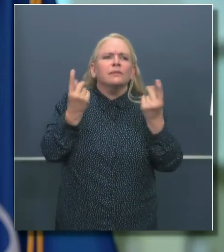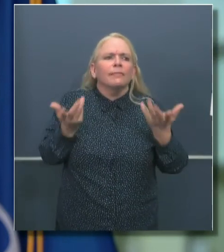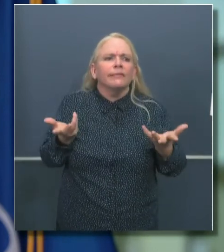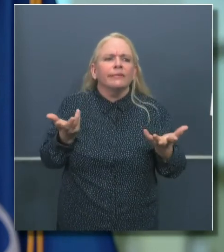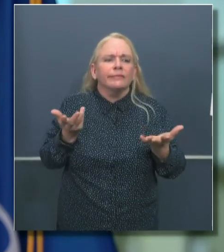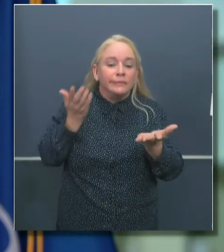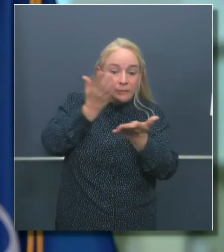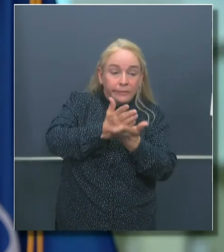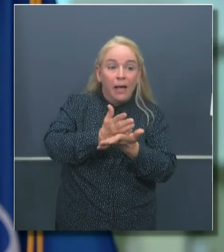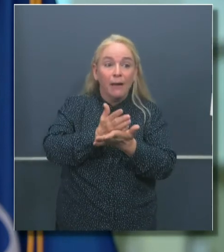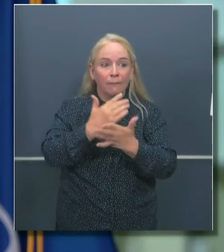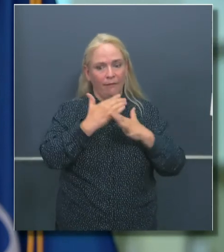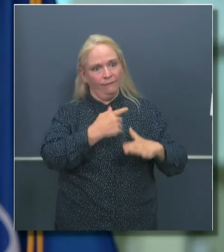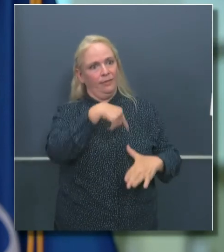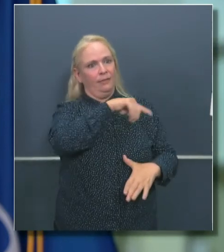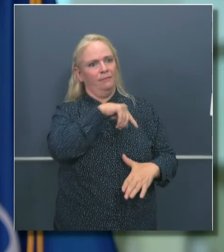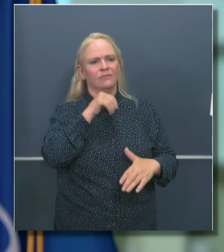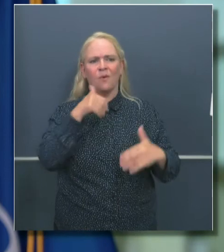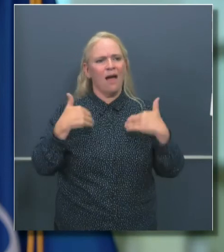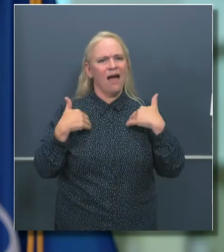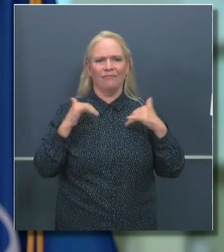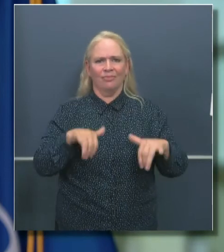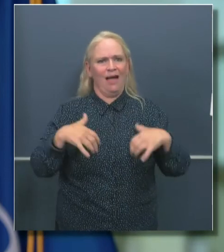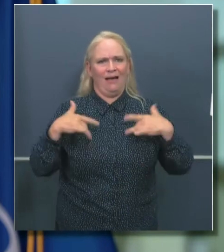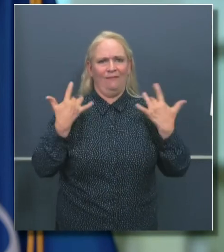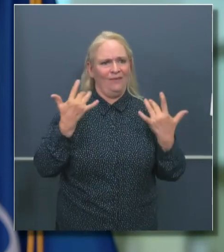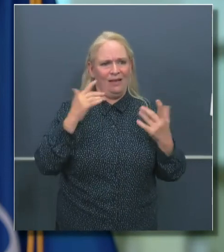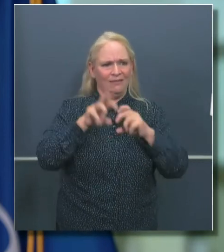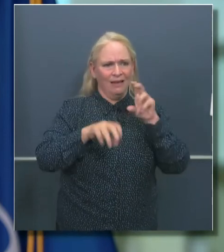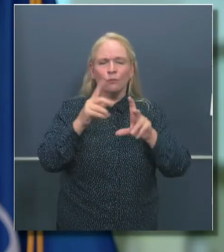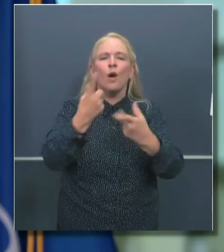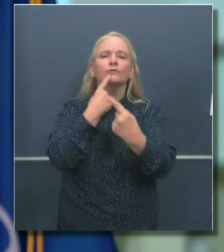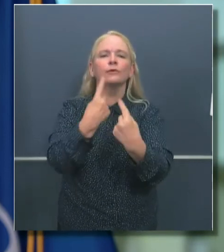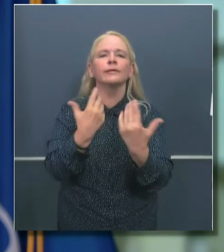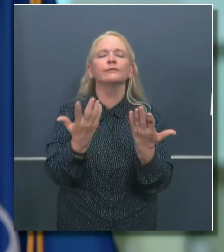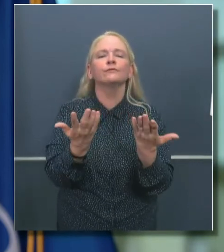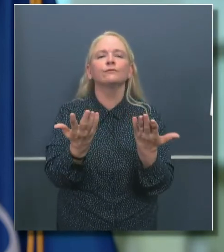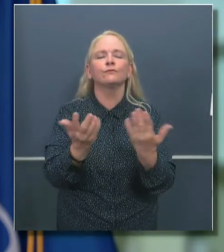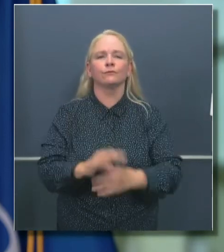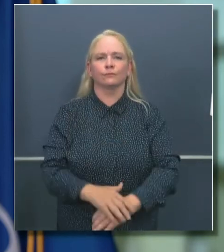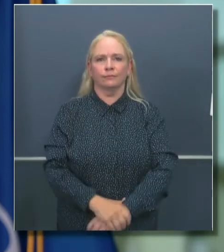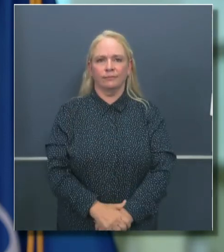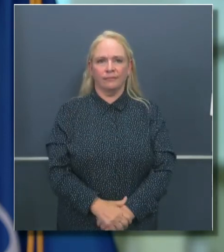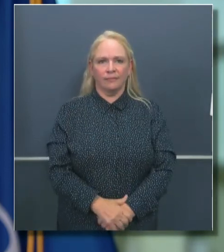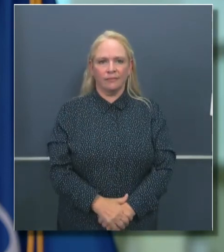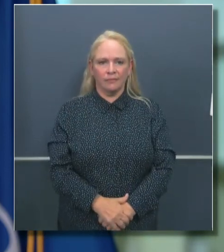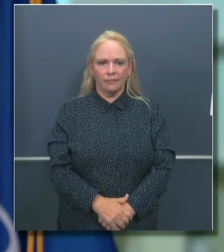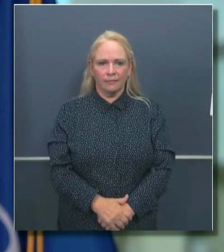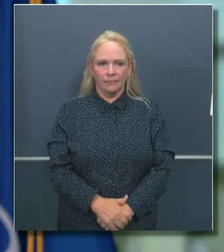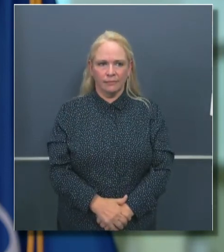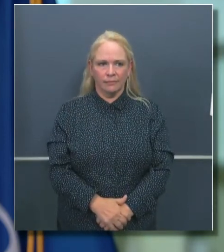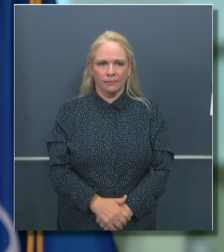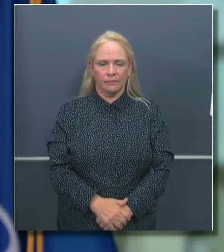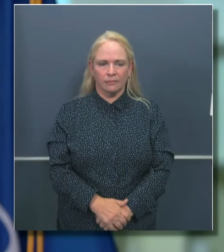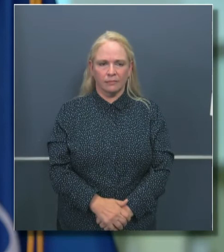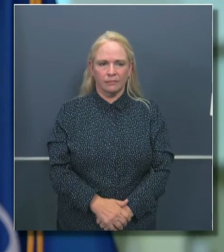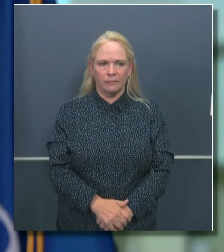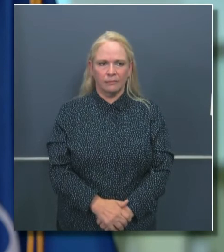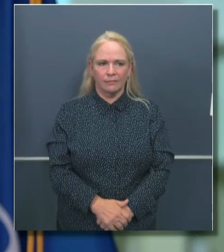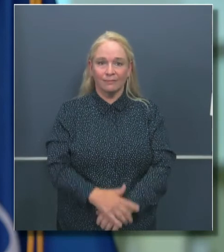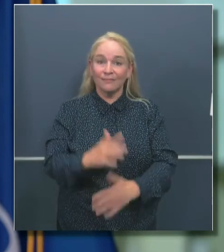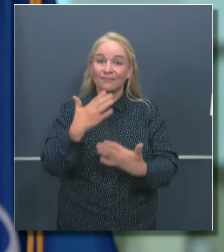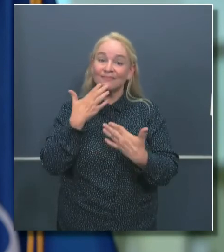events? Enforce, basically. What's your answer? Thank you, Carla, for the question. It's an opportunity again